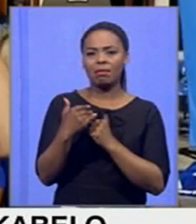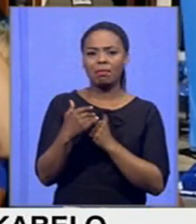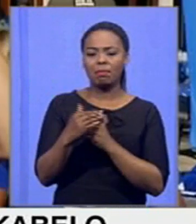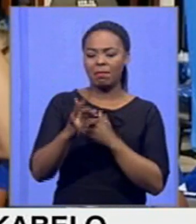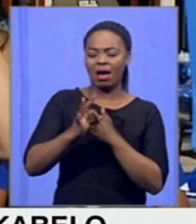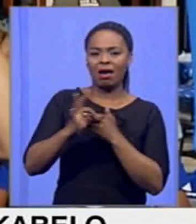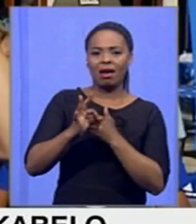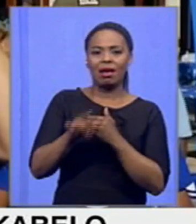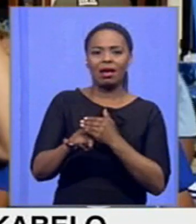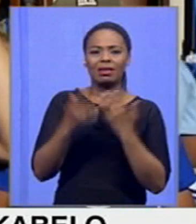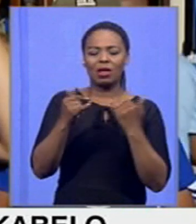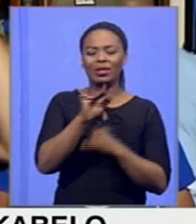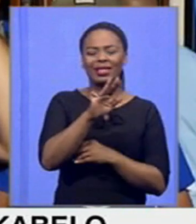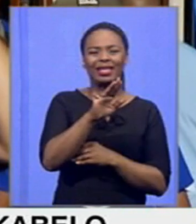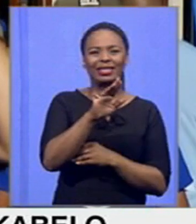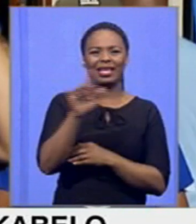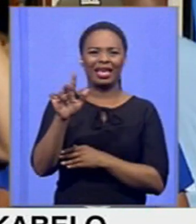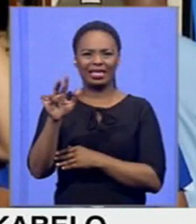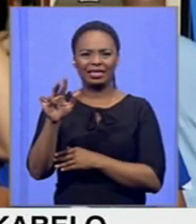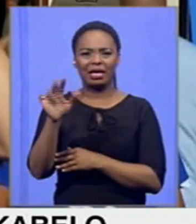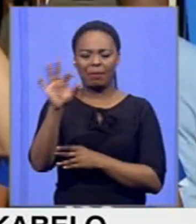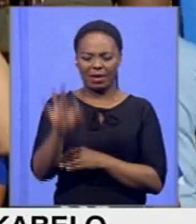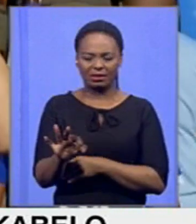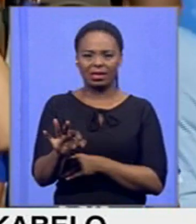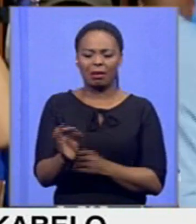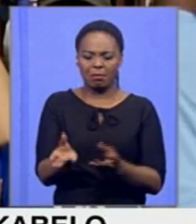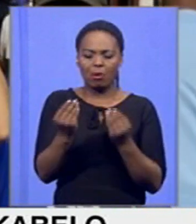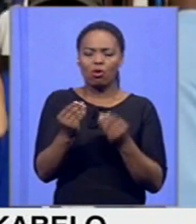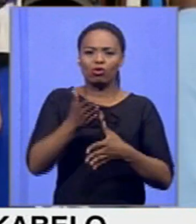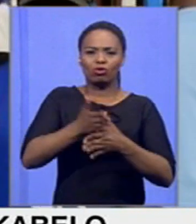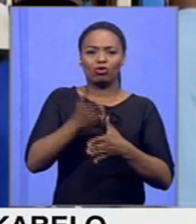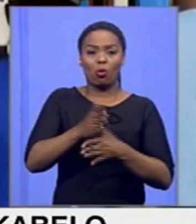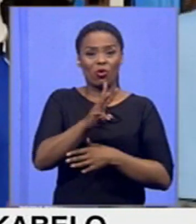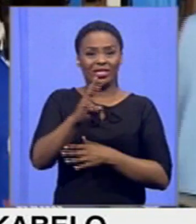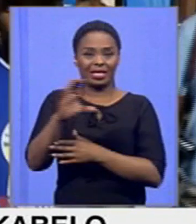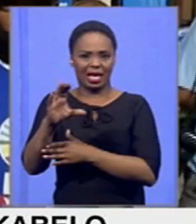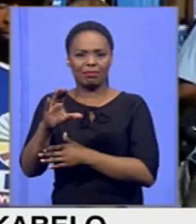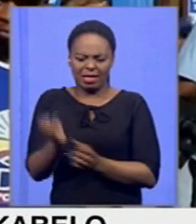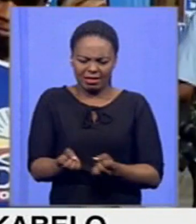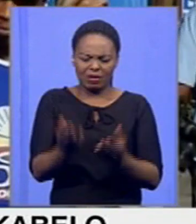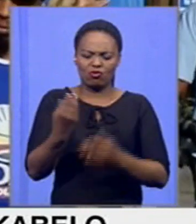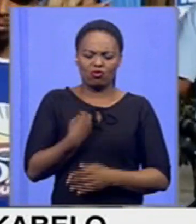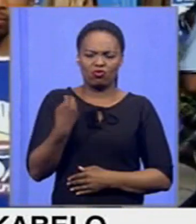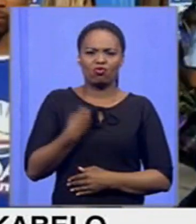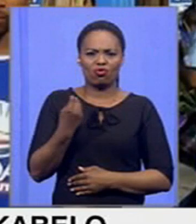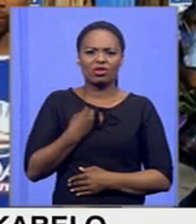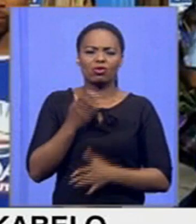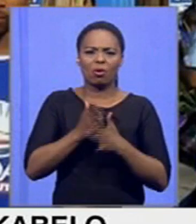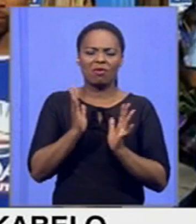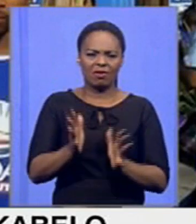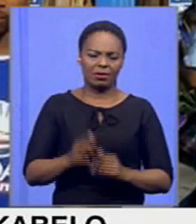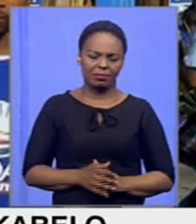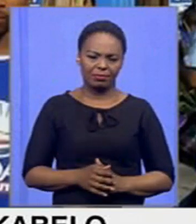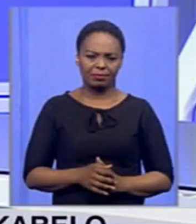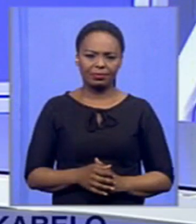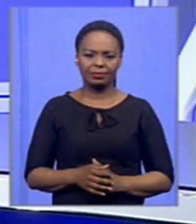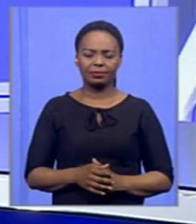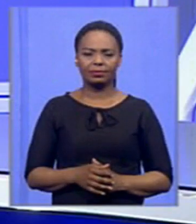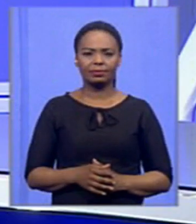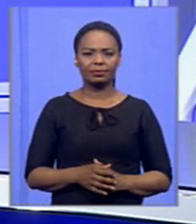Cape, 98% of all net new jobs in South Africa were created there because we know how to keep the economy moving.